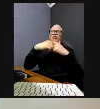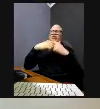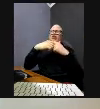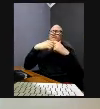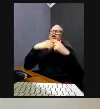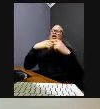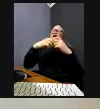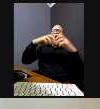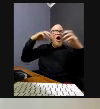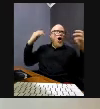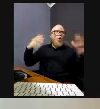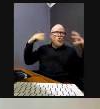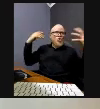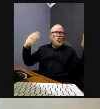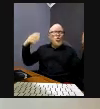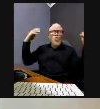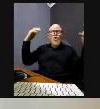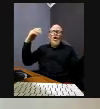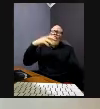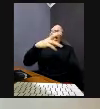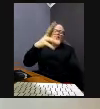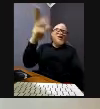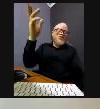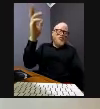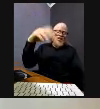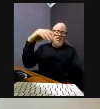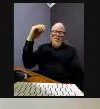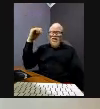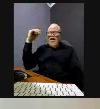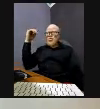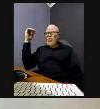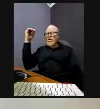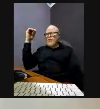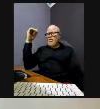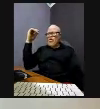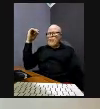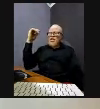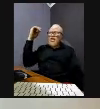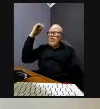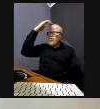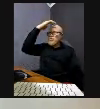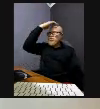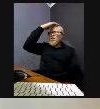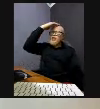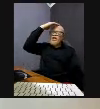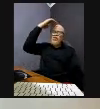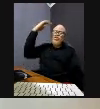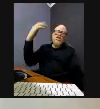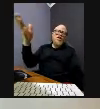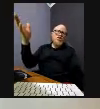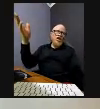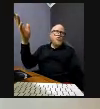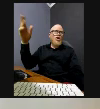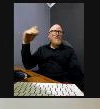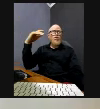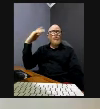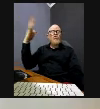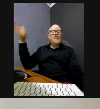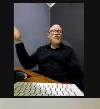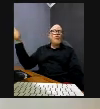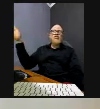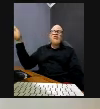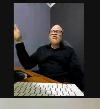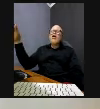particular demographic? How do you, I like a phrase that Cat Williams, the comedian, used, that in this day and age, we have a